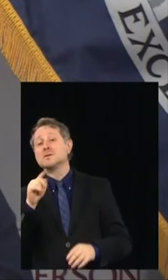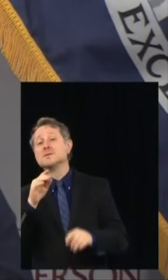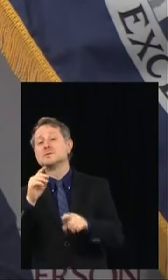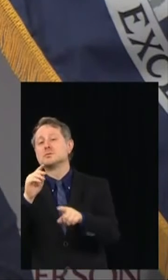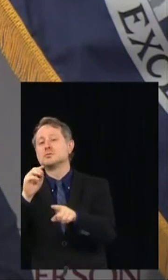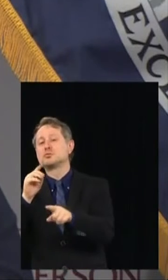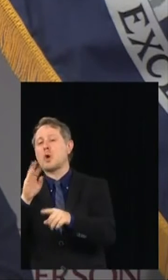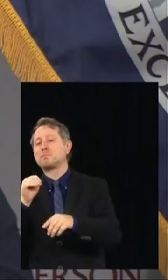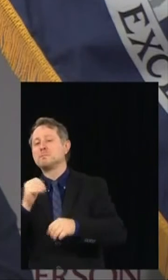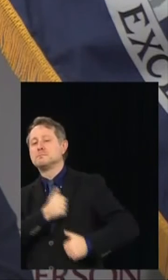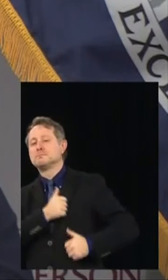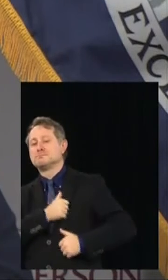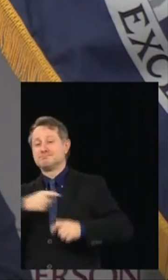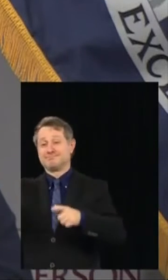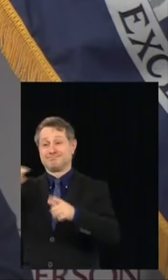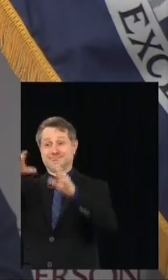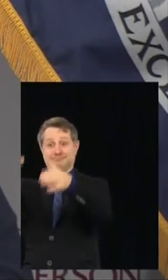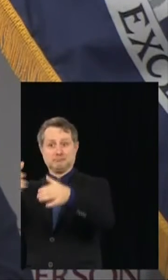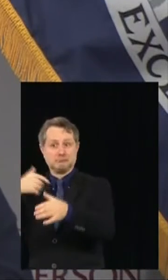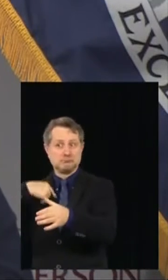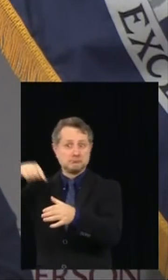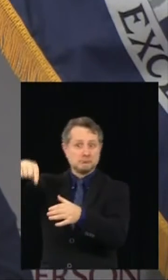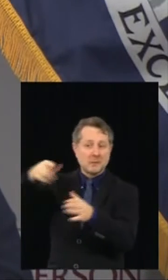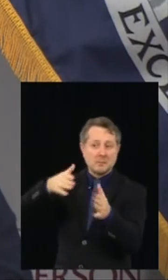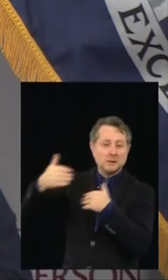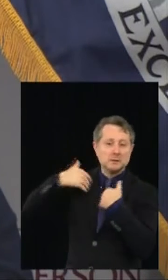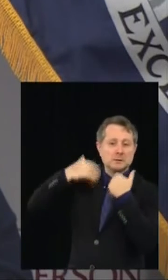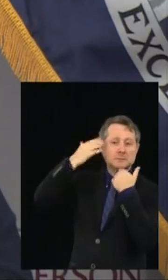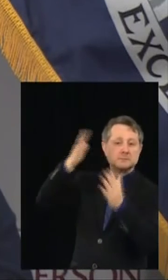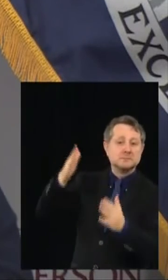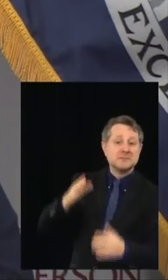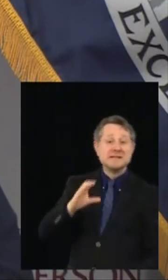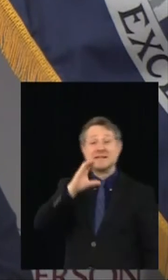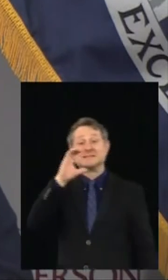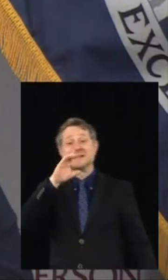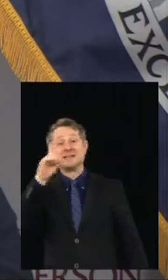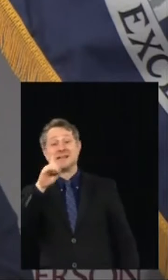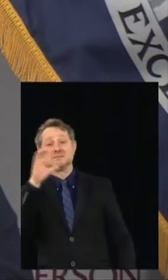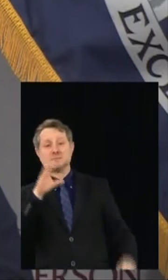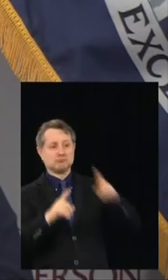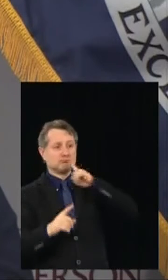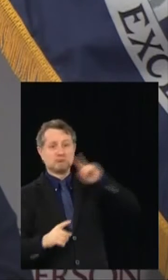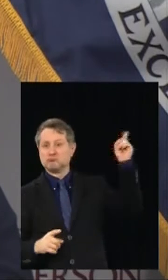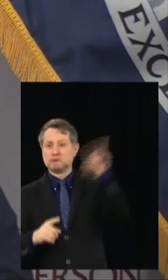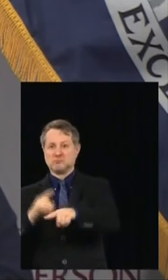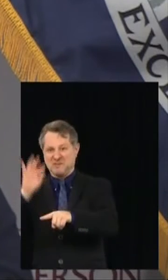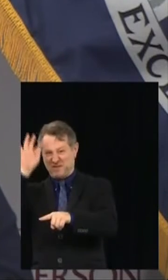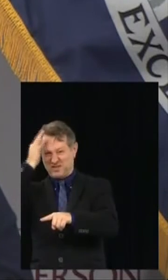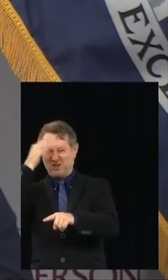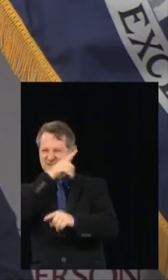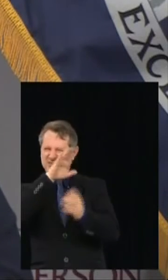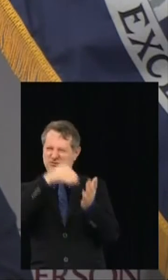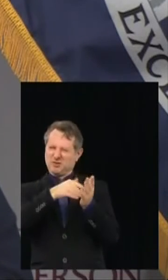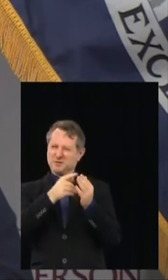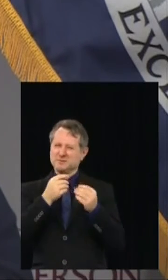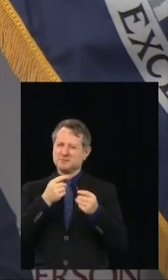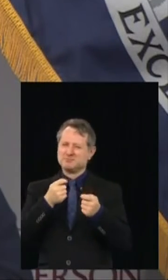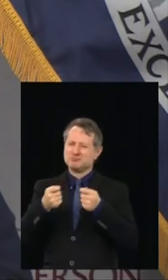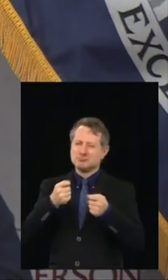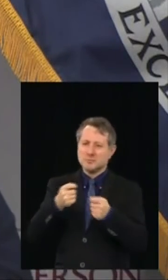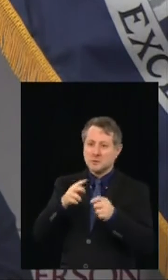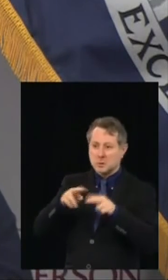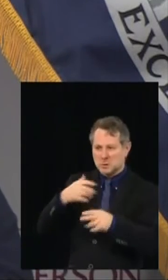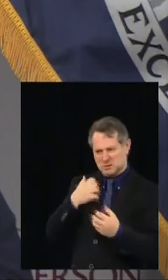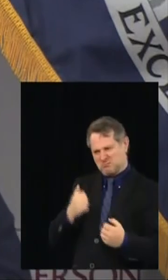guidelines that said, the federal government said, and this is a federal government that's very aggressive about getting the economy